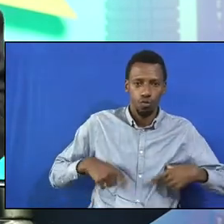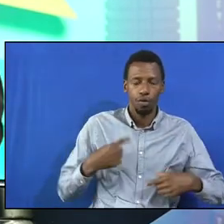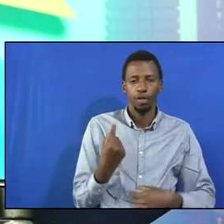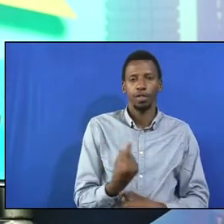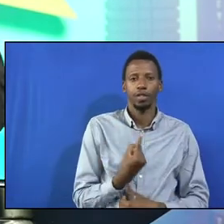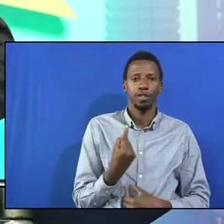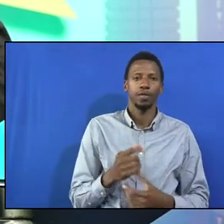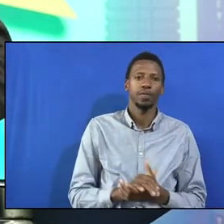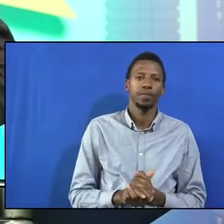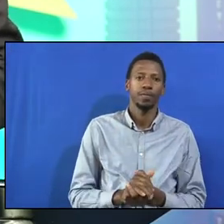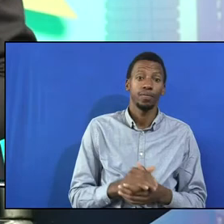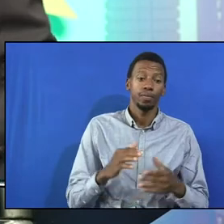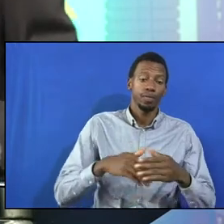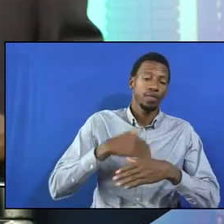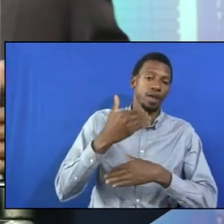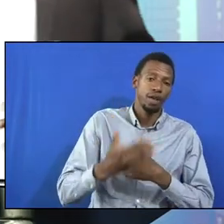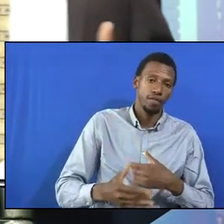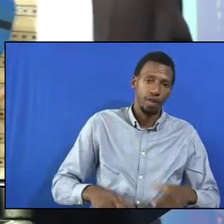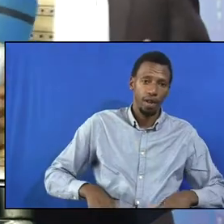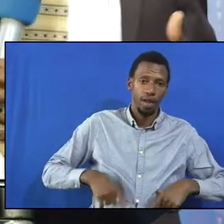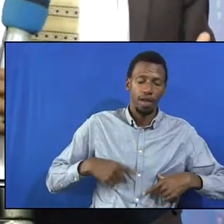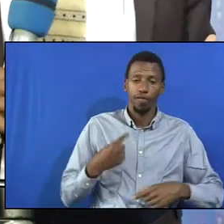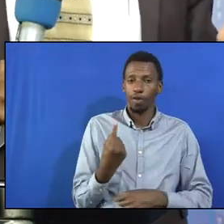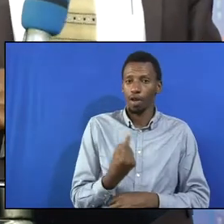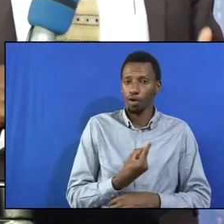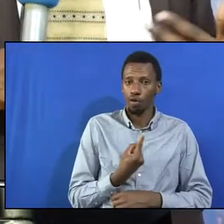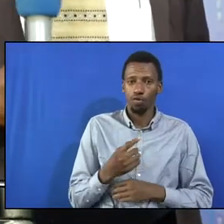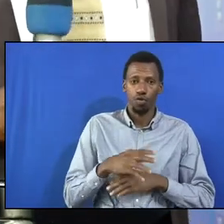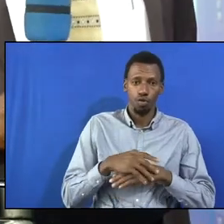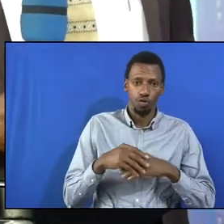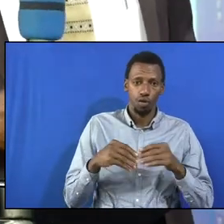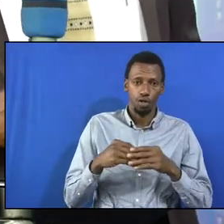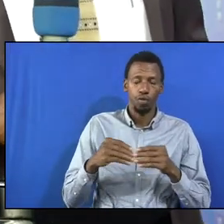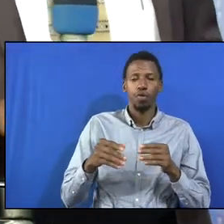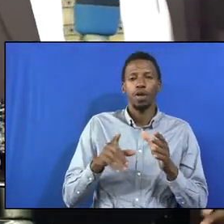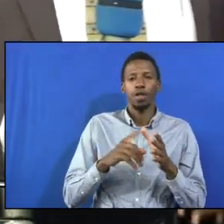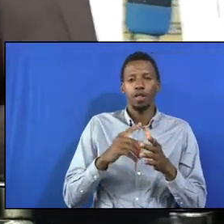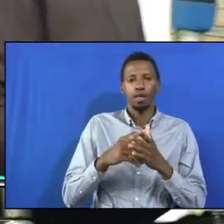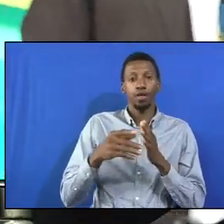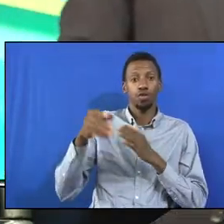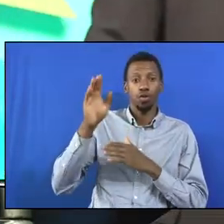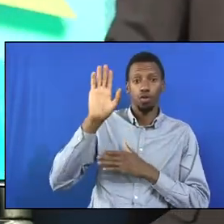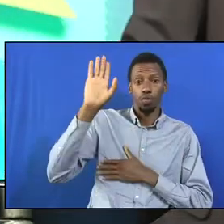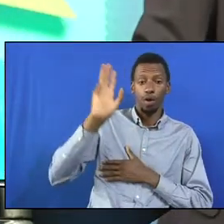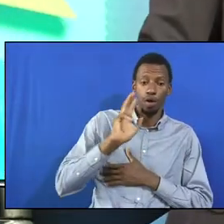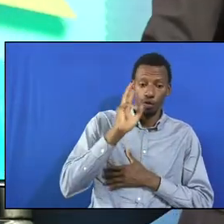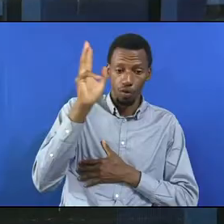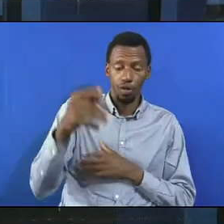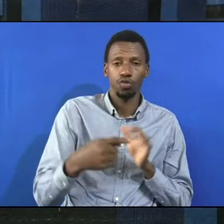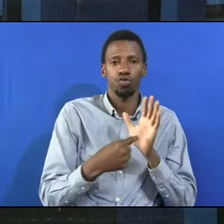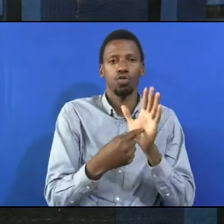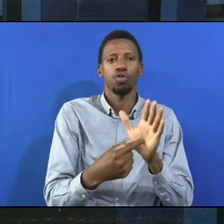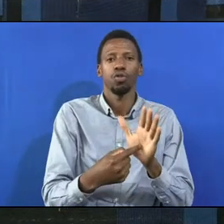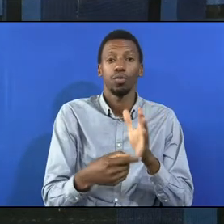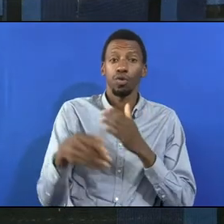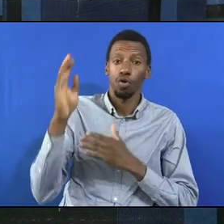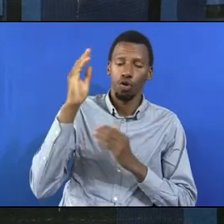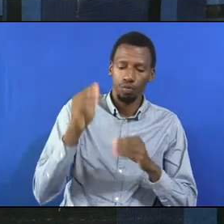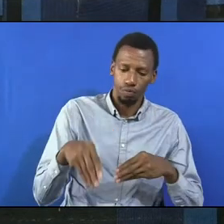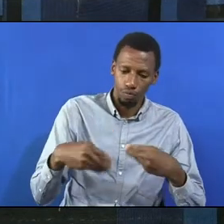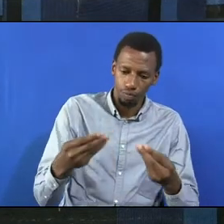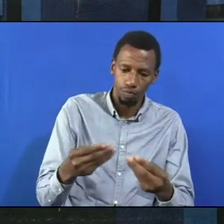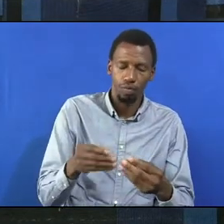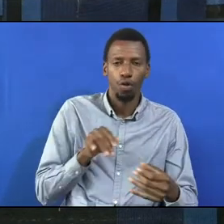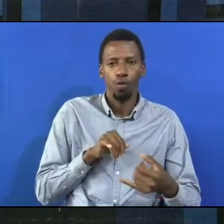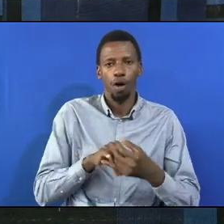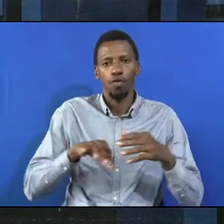So that after they live a single life, then God's will be revealed. God may provide a partner, God may make their